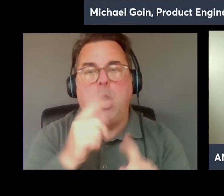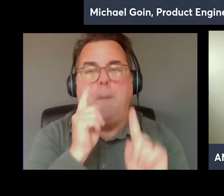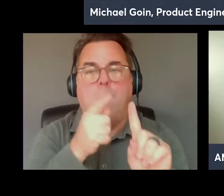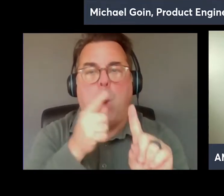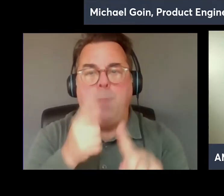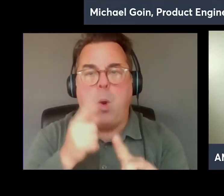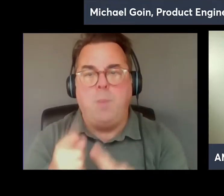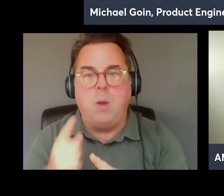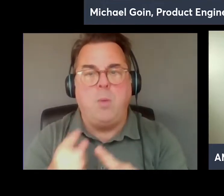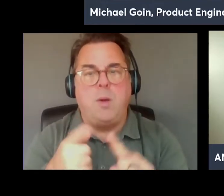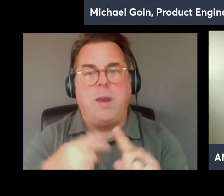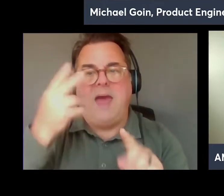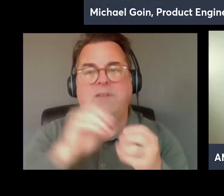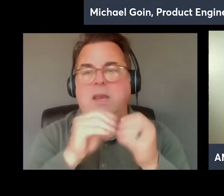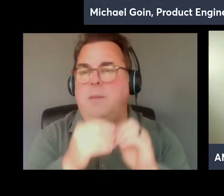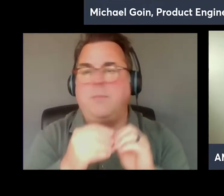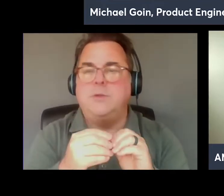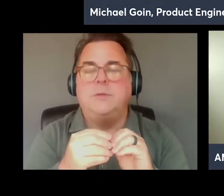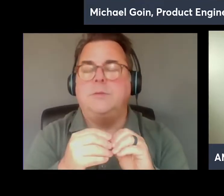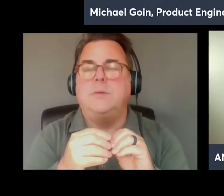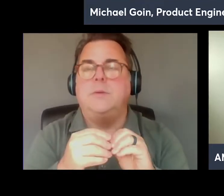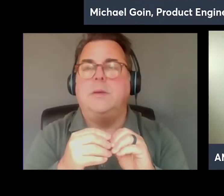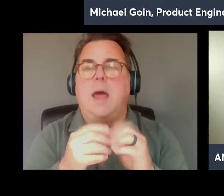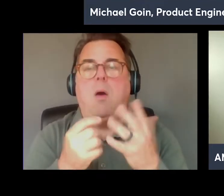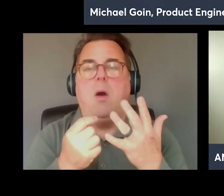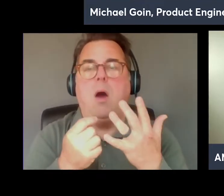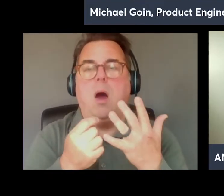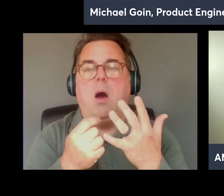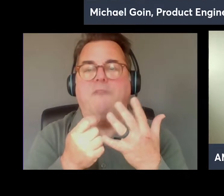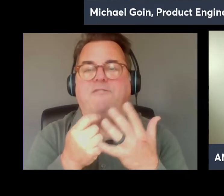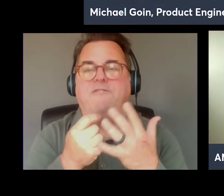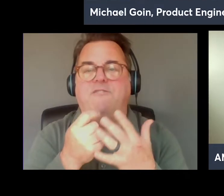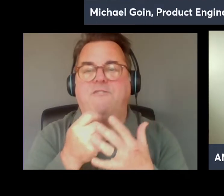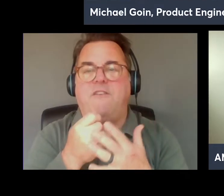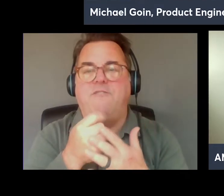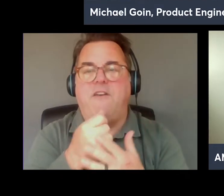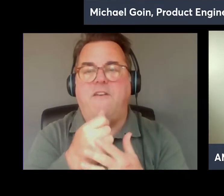number, now you can start to cut things down by represent